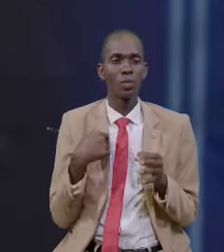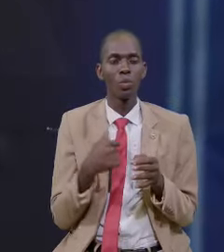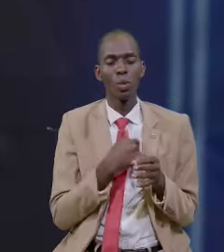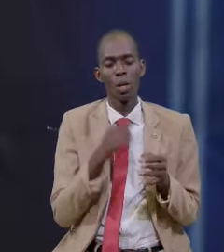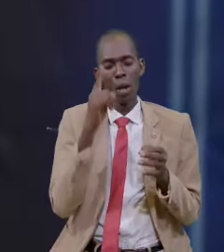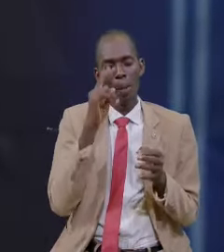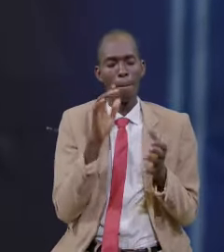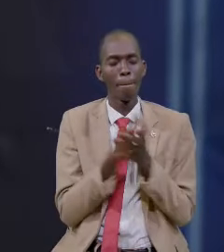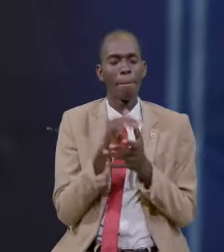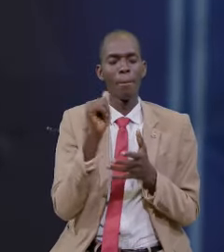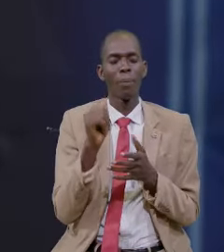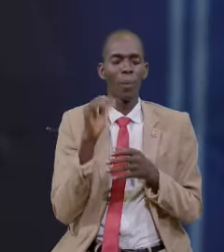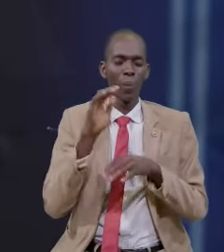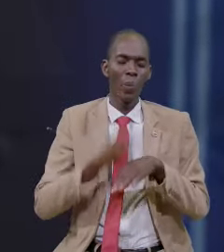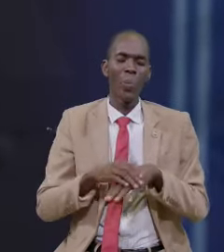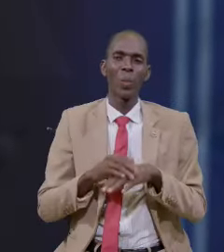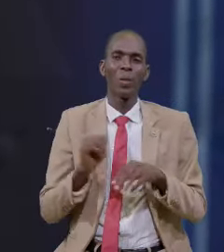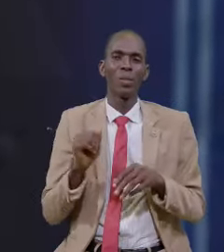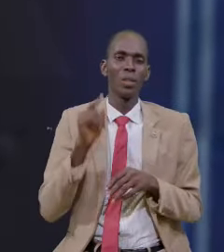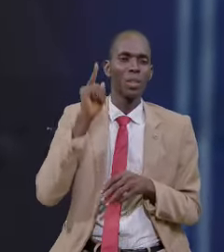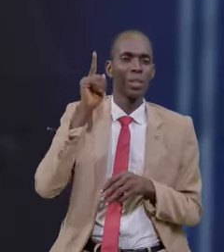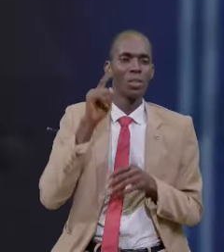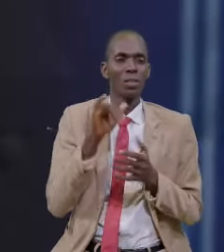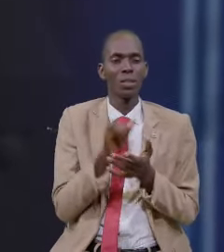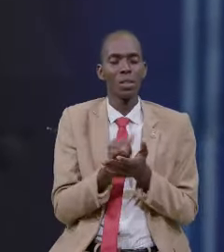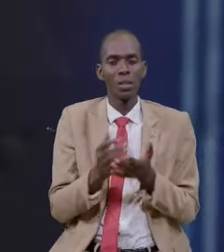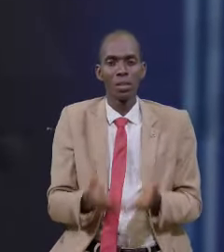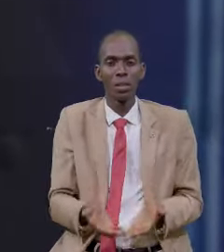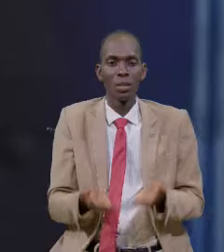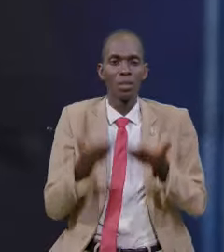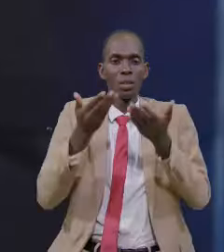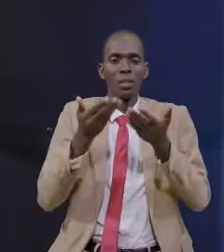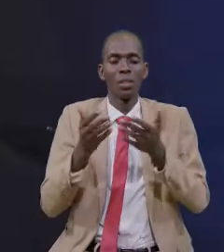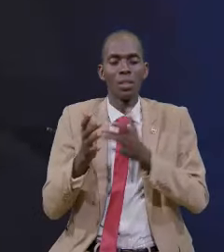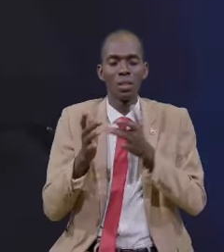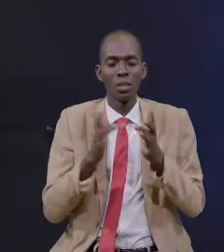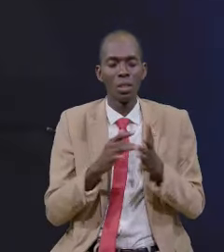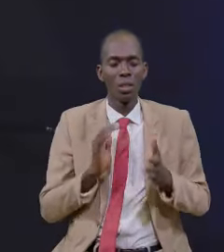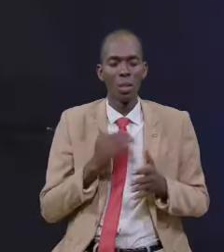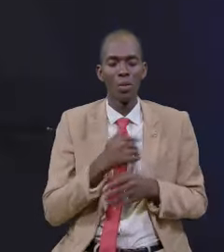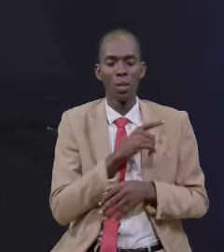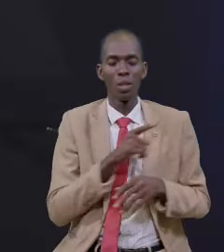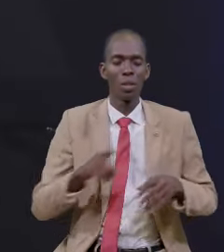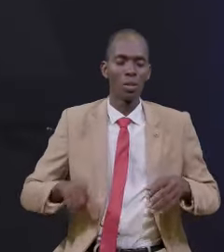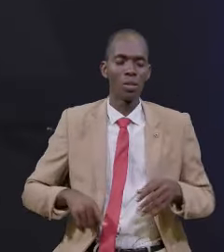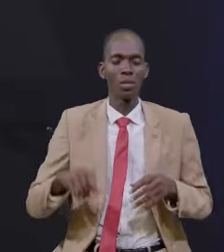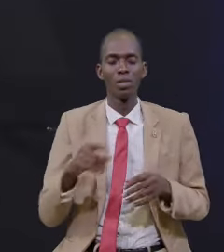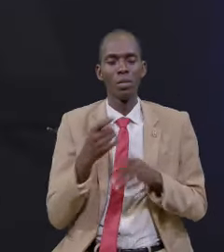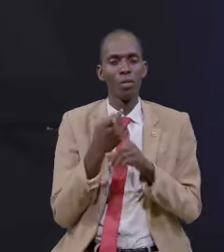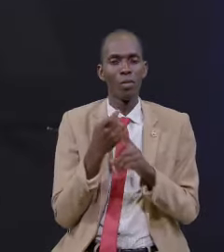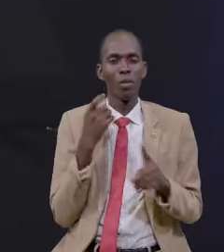on him that raised up Jesus our Lord from